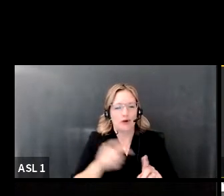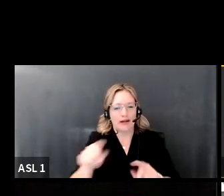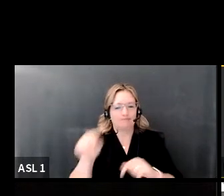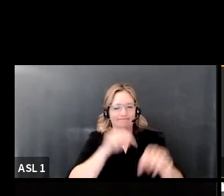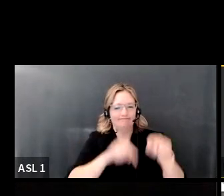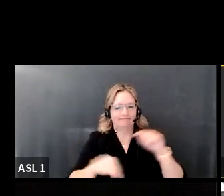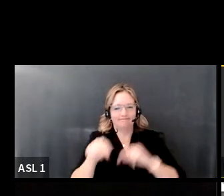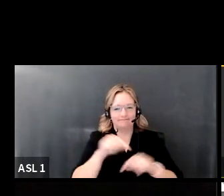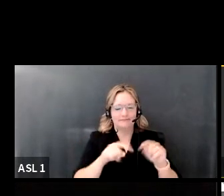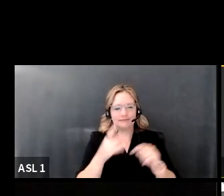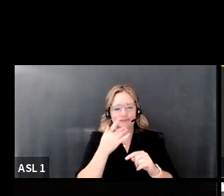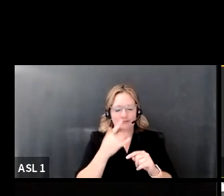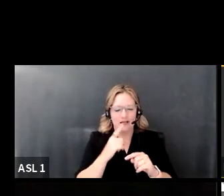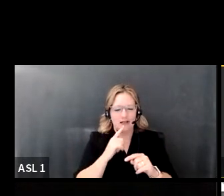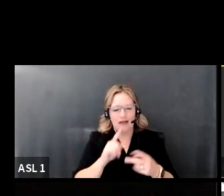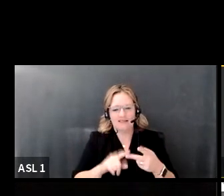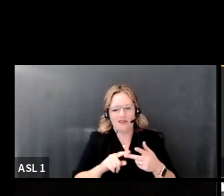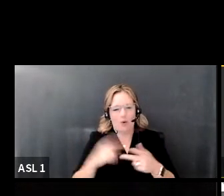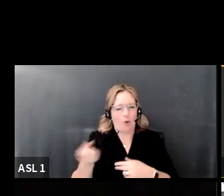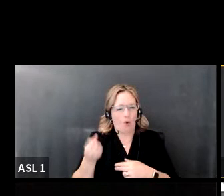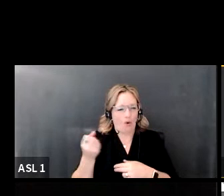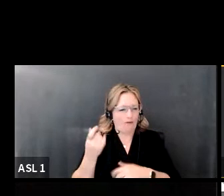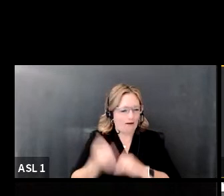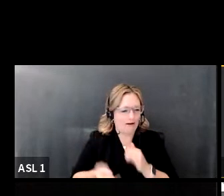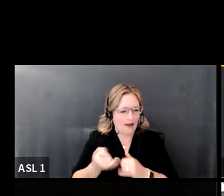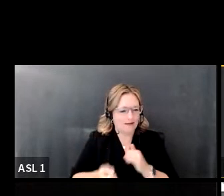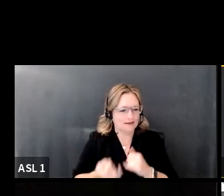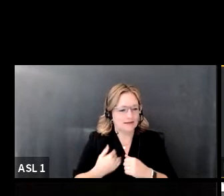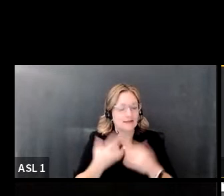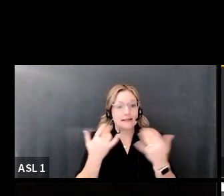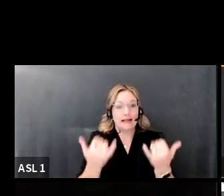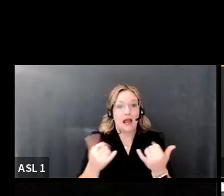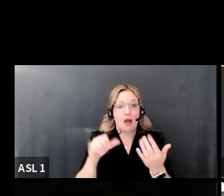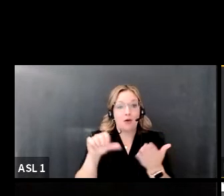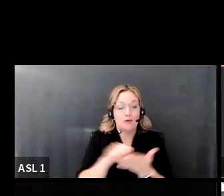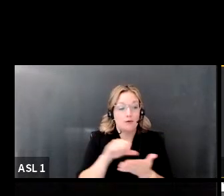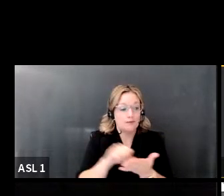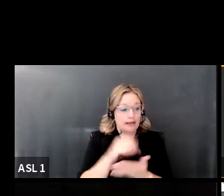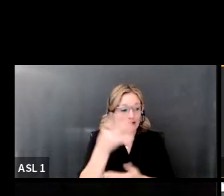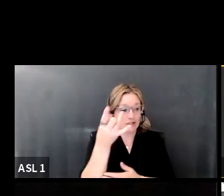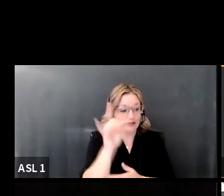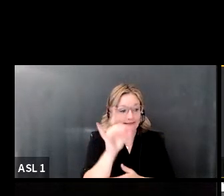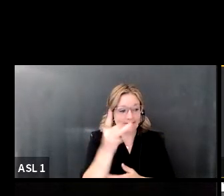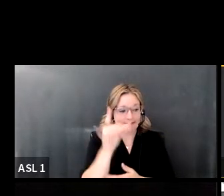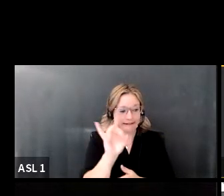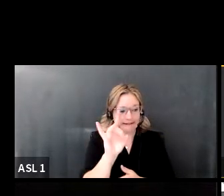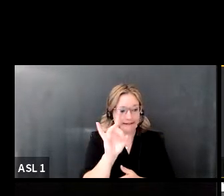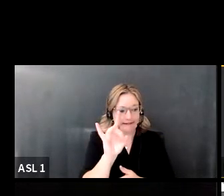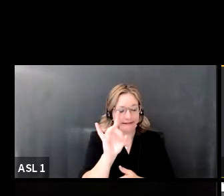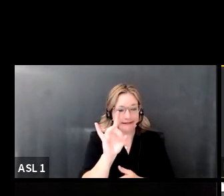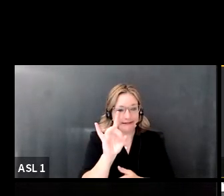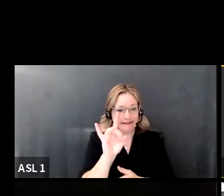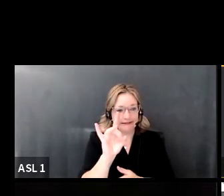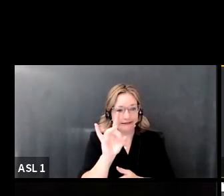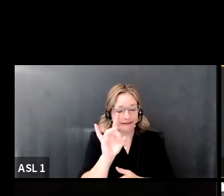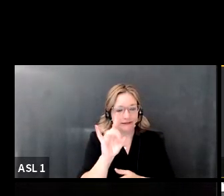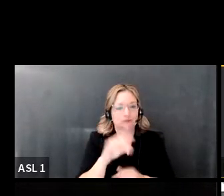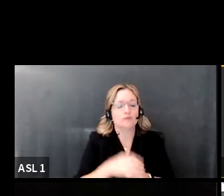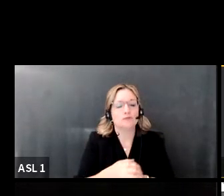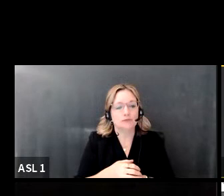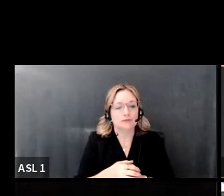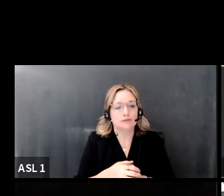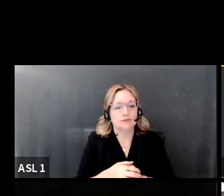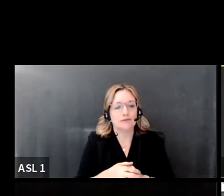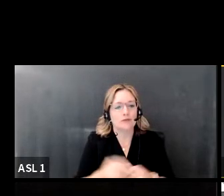order i'll come to that one last so i'm going to go to page 18. there is a 5 target for the call